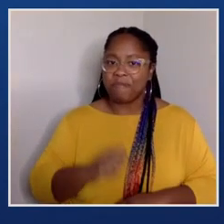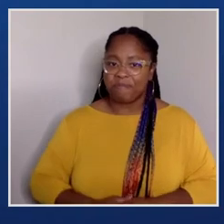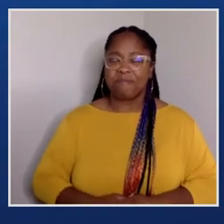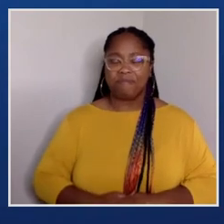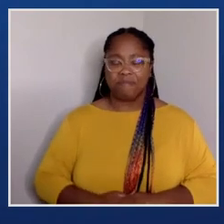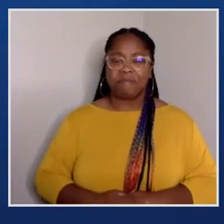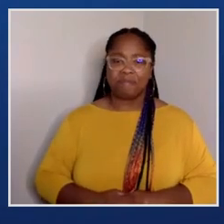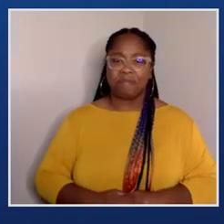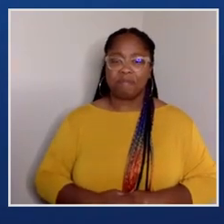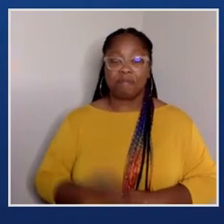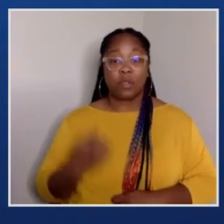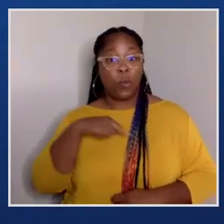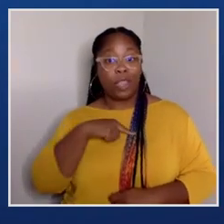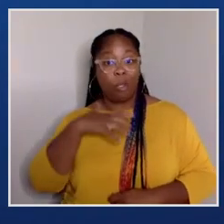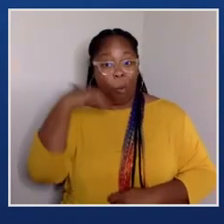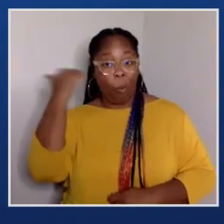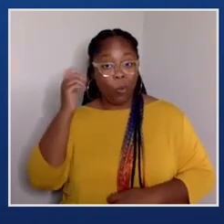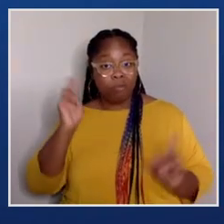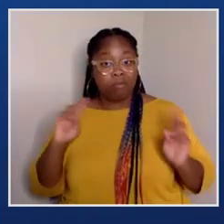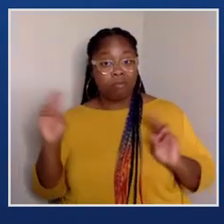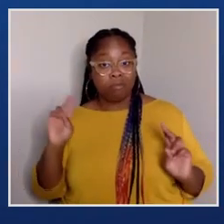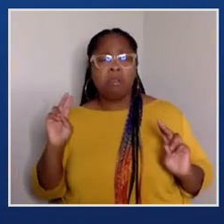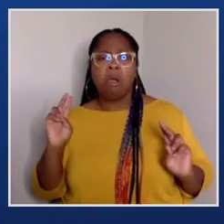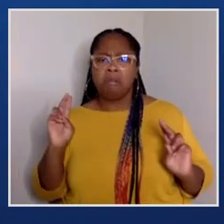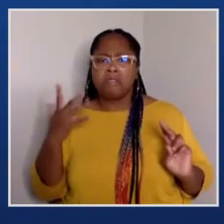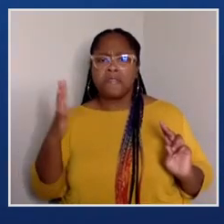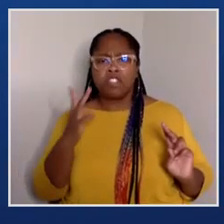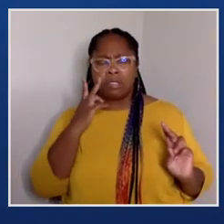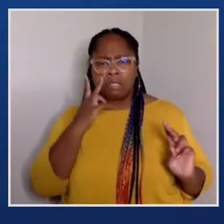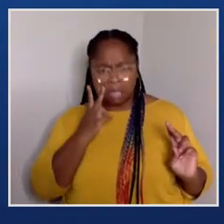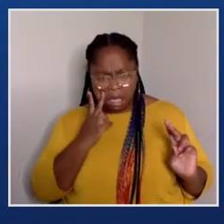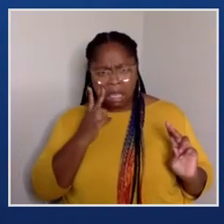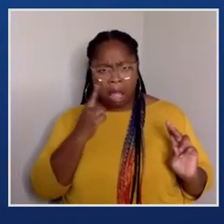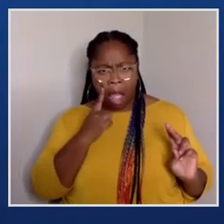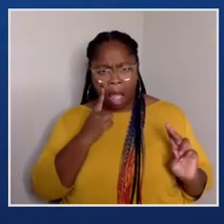We, the older folks, have seen what you are capable of.